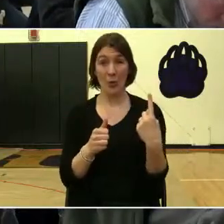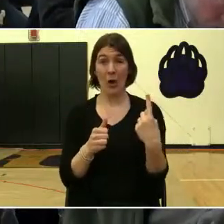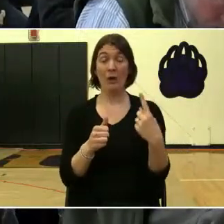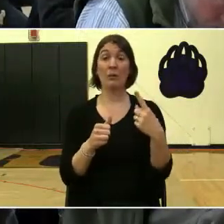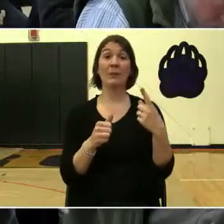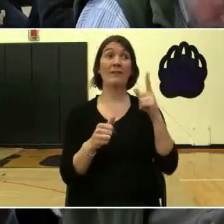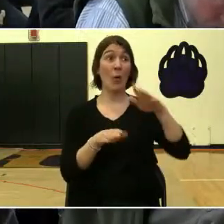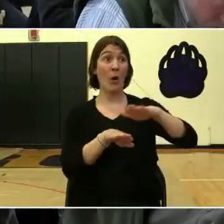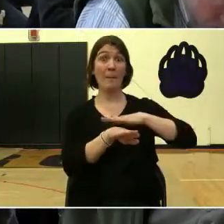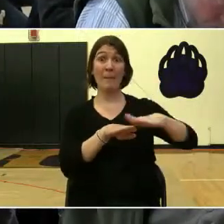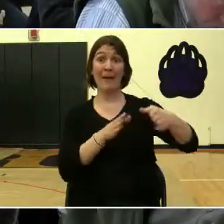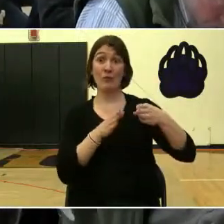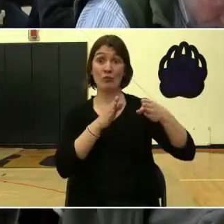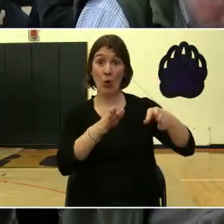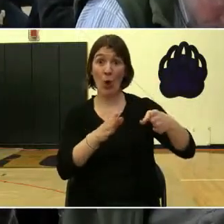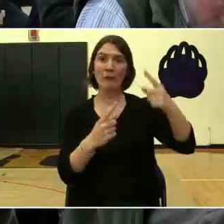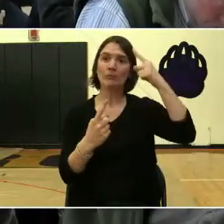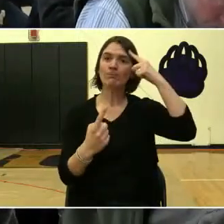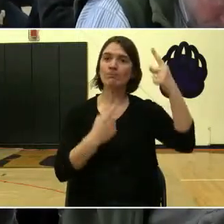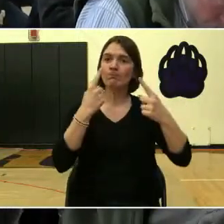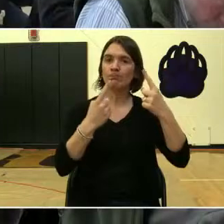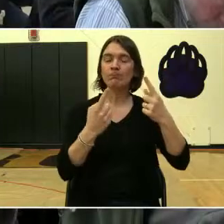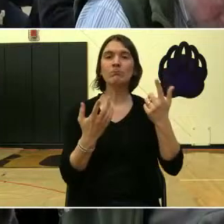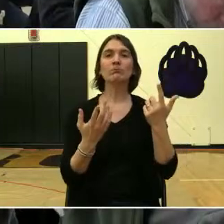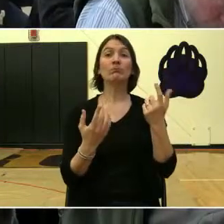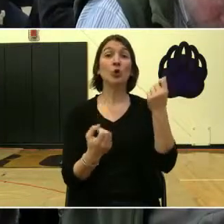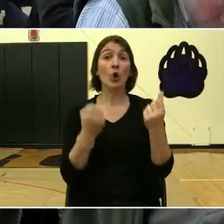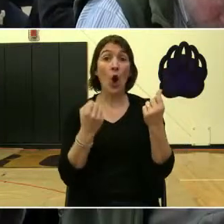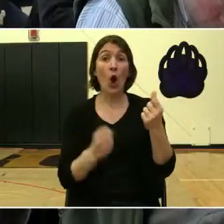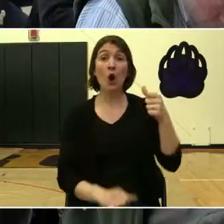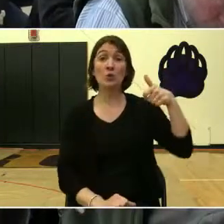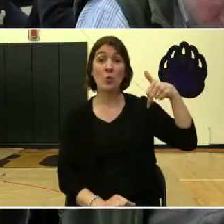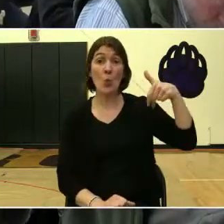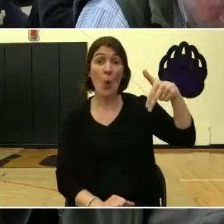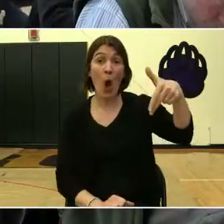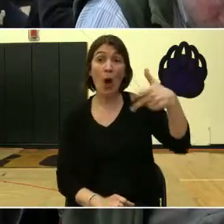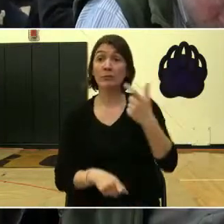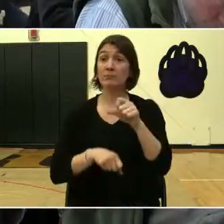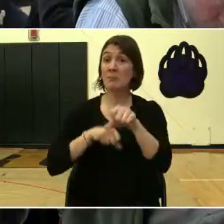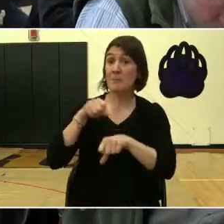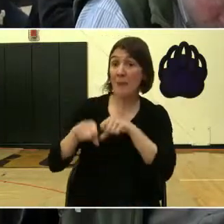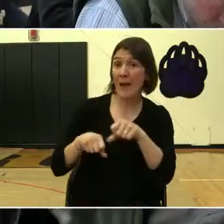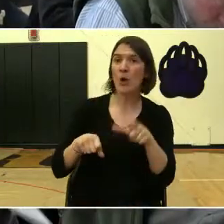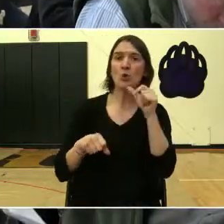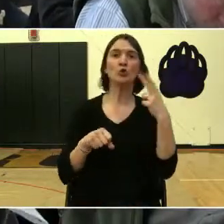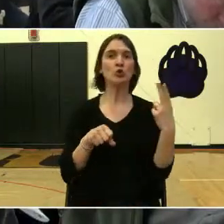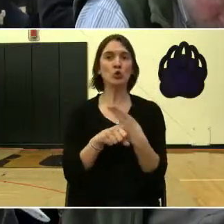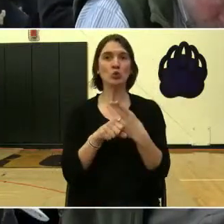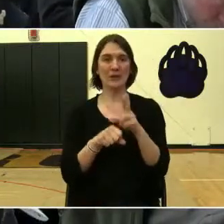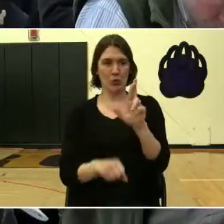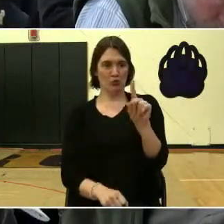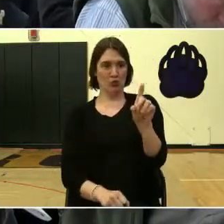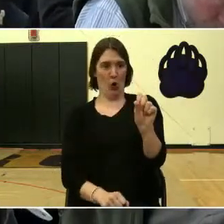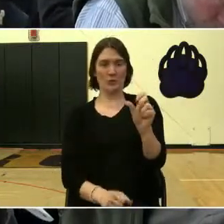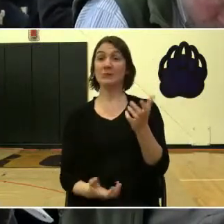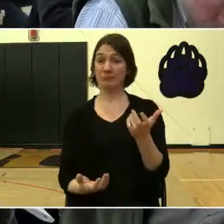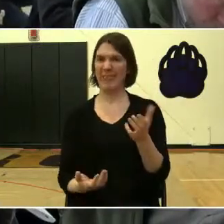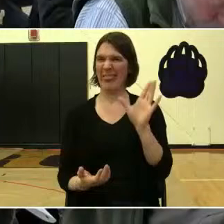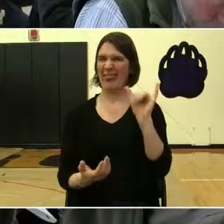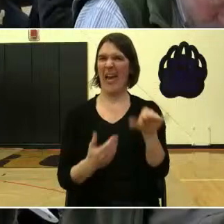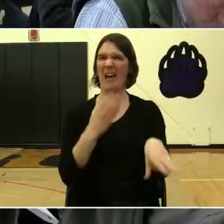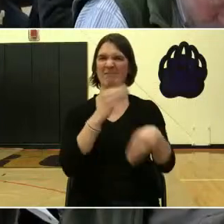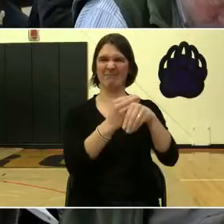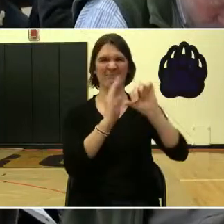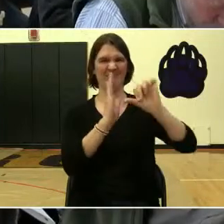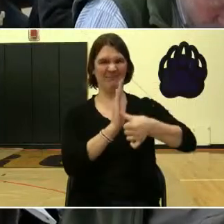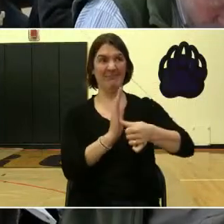a Paving project needs to be thinking about um pedestrians or bicyclists or who's using the the road so I just wanted to add